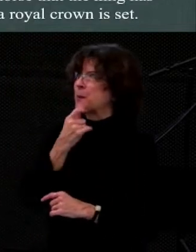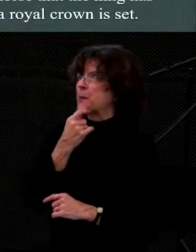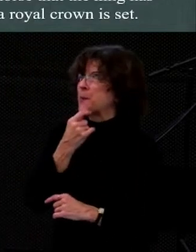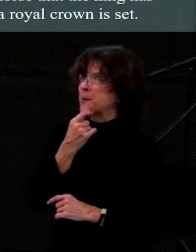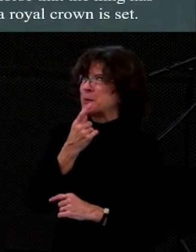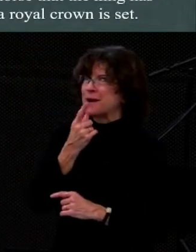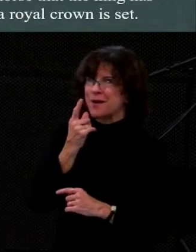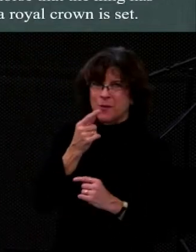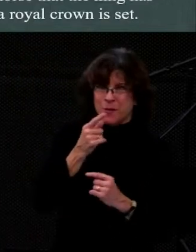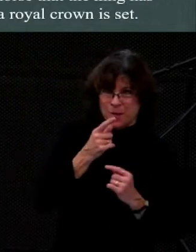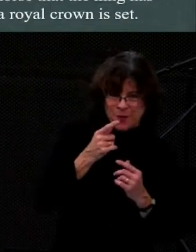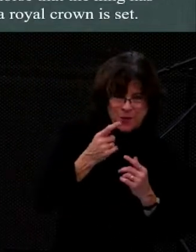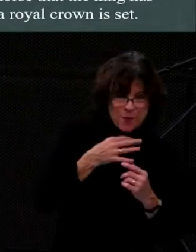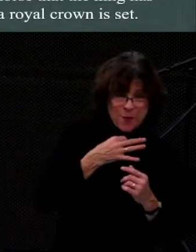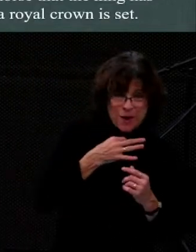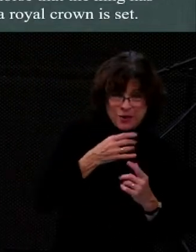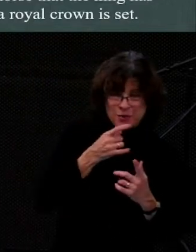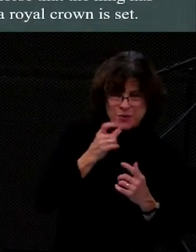to honor more than me?"